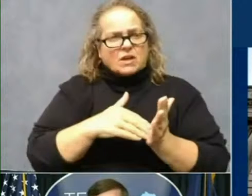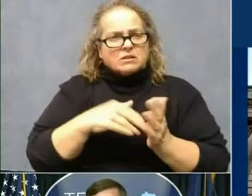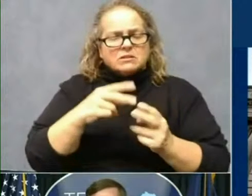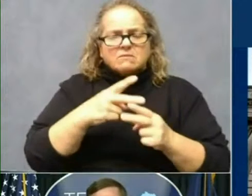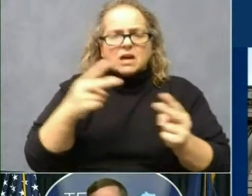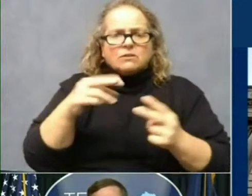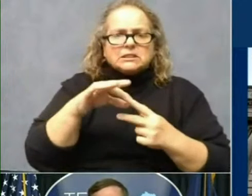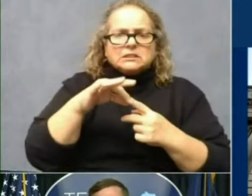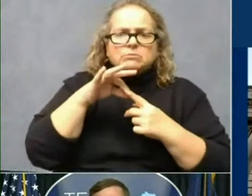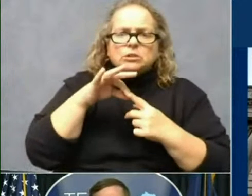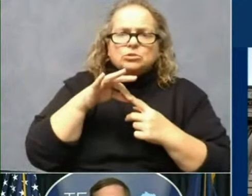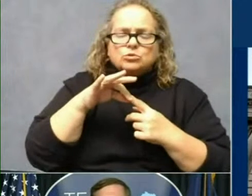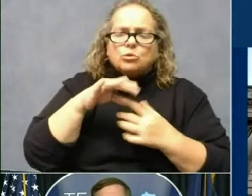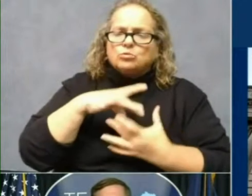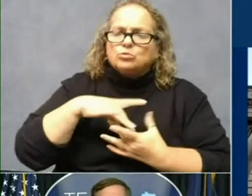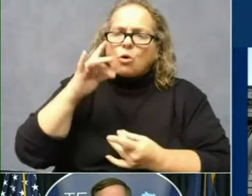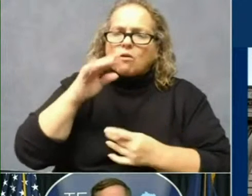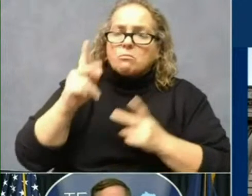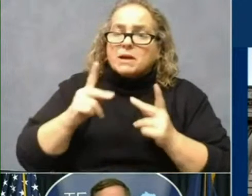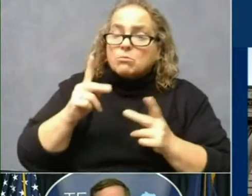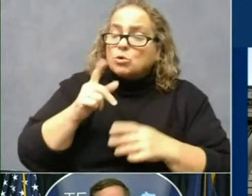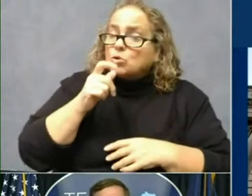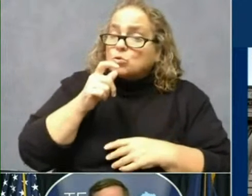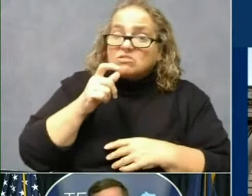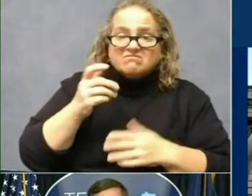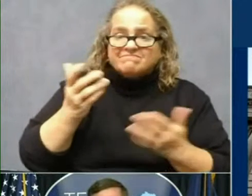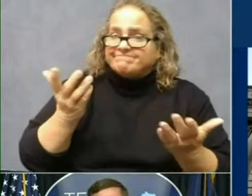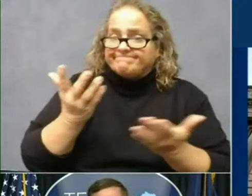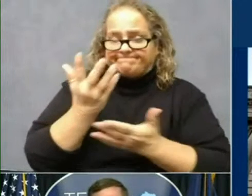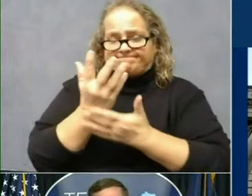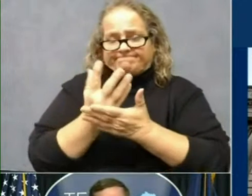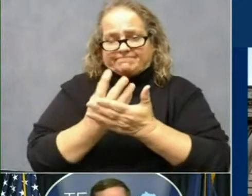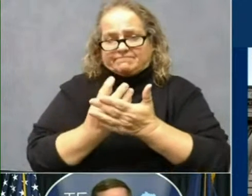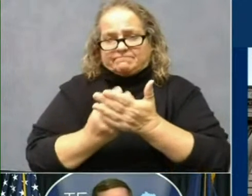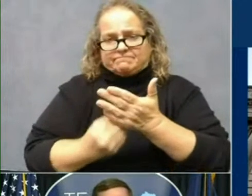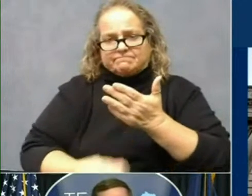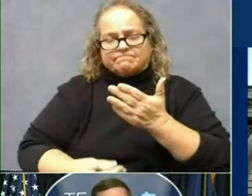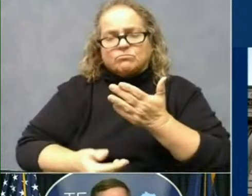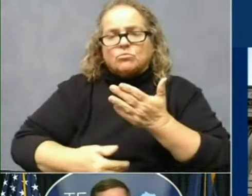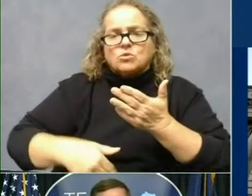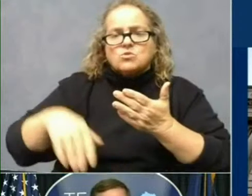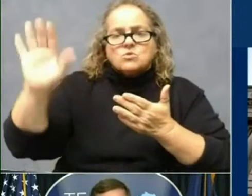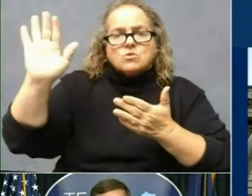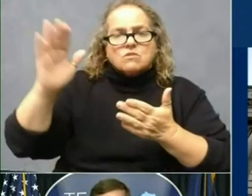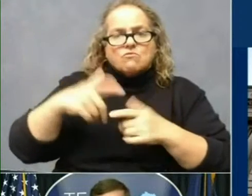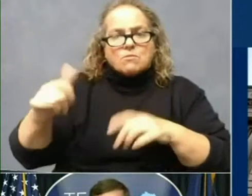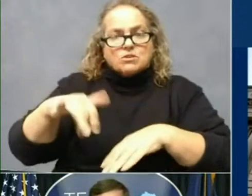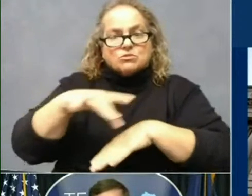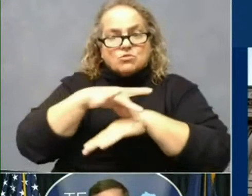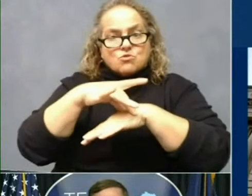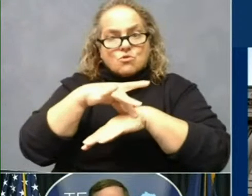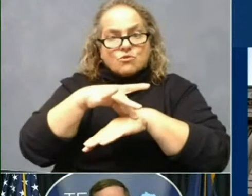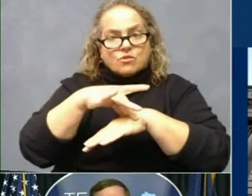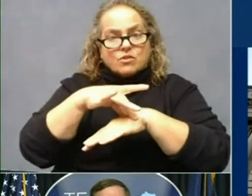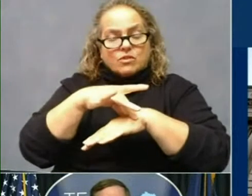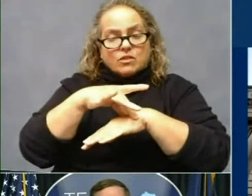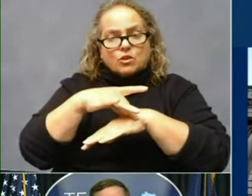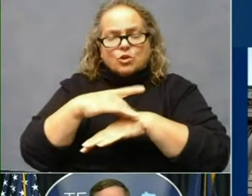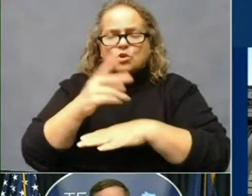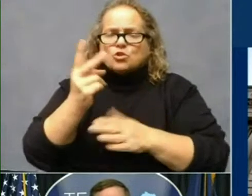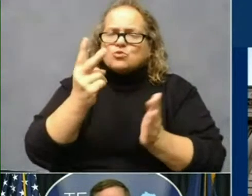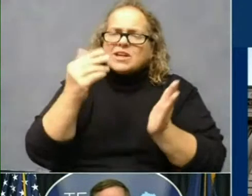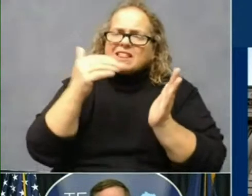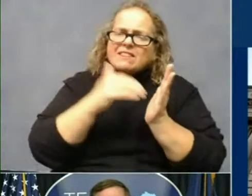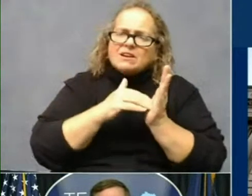aren't on this earth anymore. 2,000 families that are struggling with a virus that probably meant that they